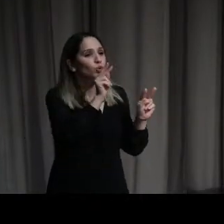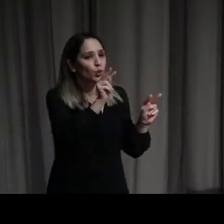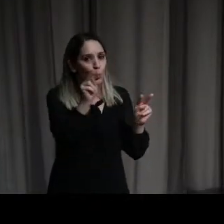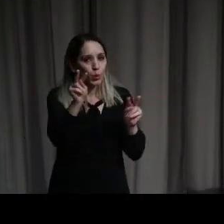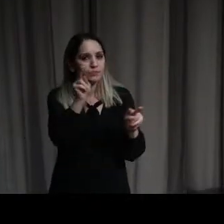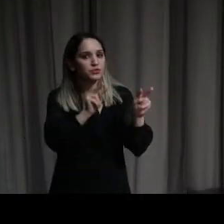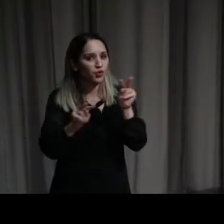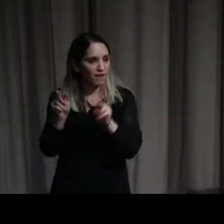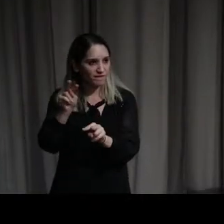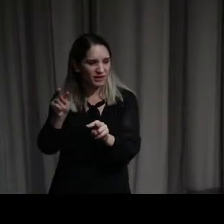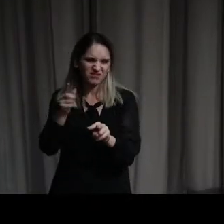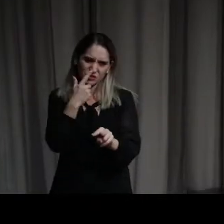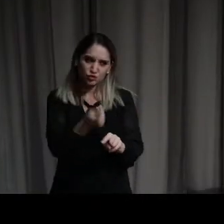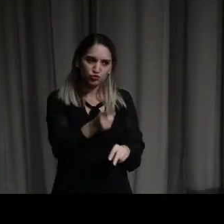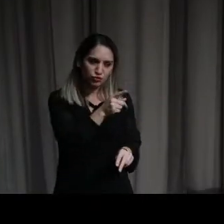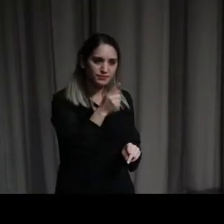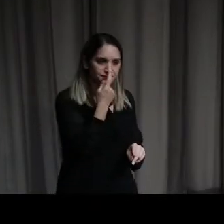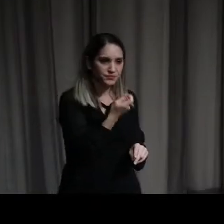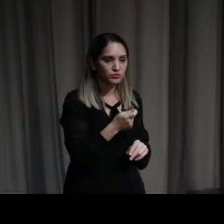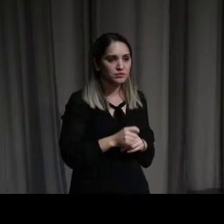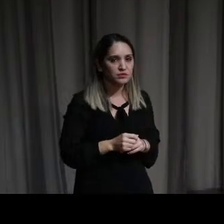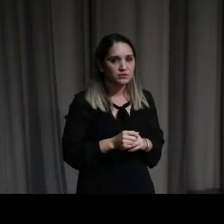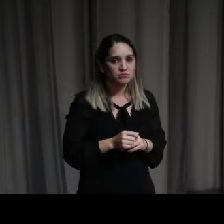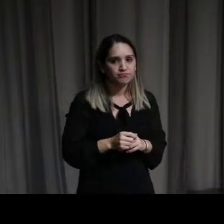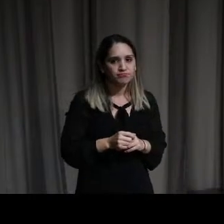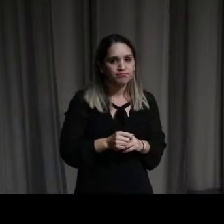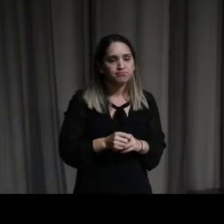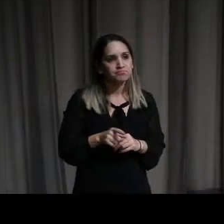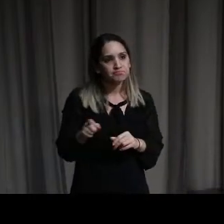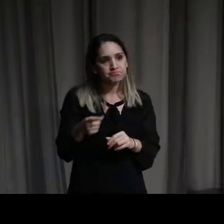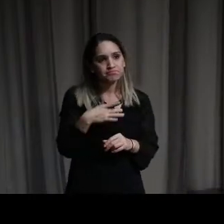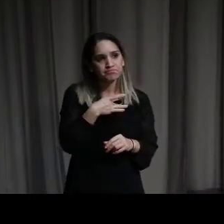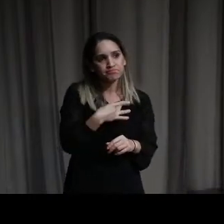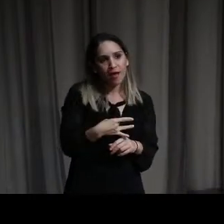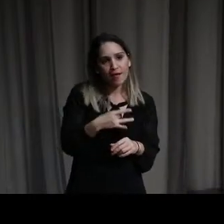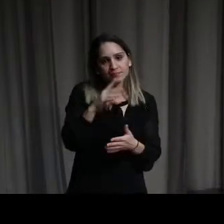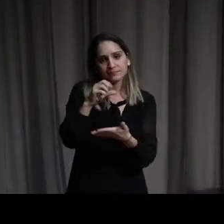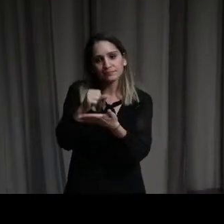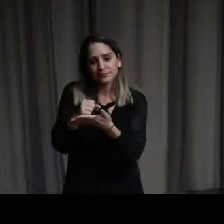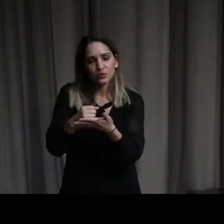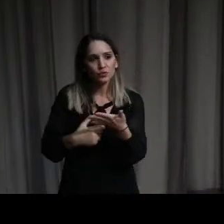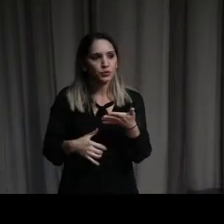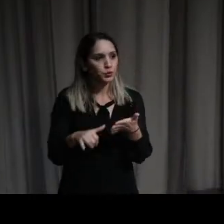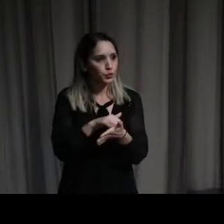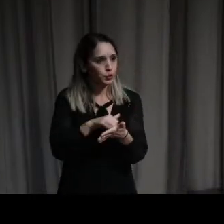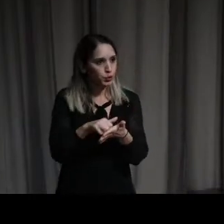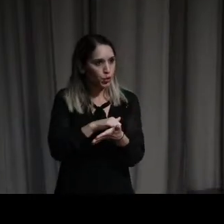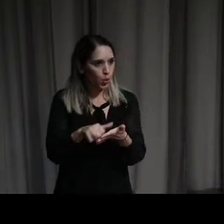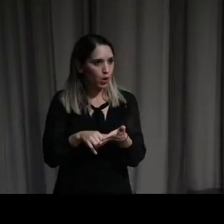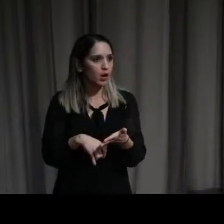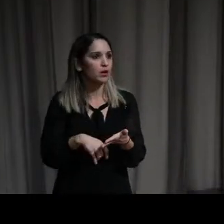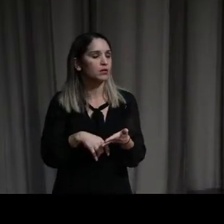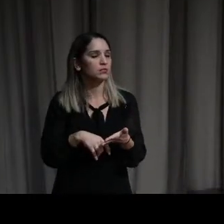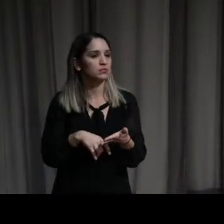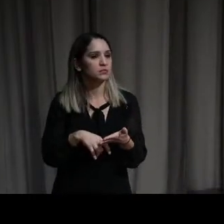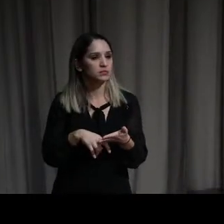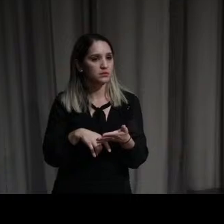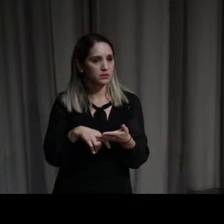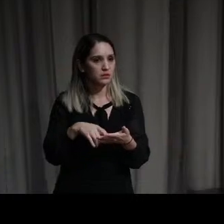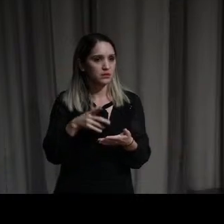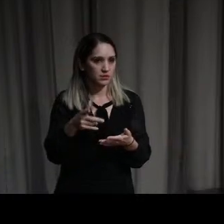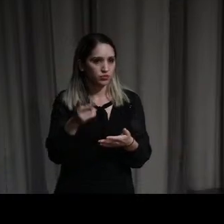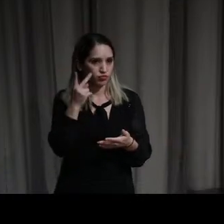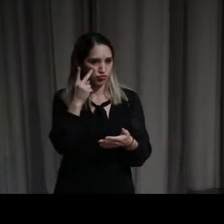quite interesting." So I think he was very much pulled towards New York and the abstract expressionist school, which we see manifested in